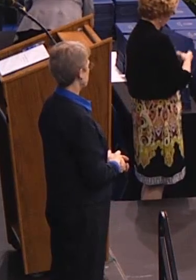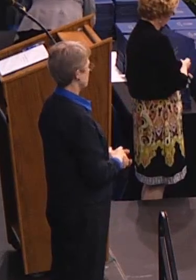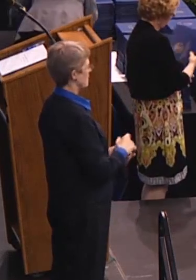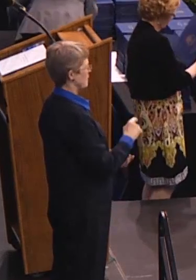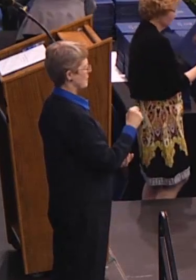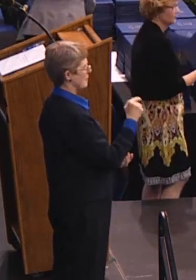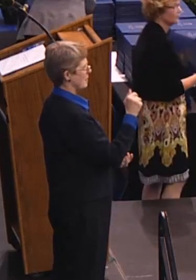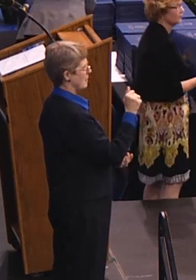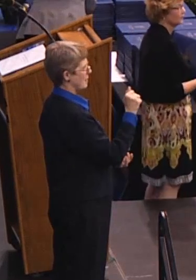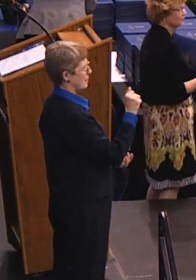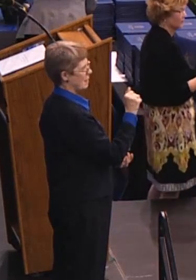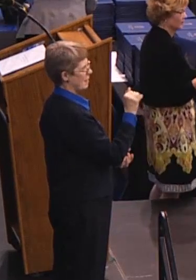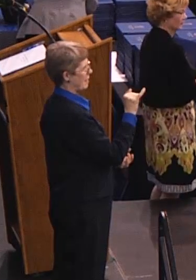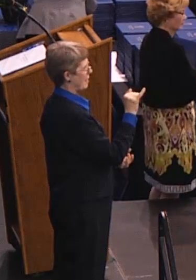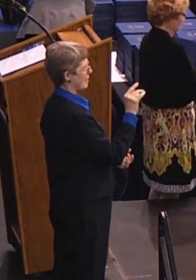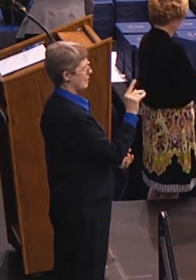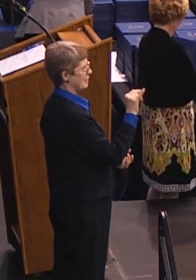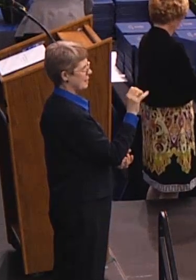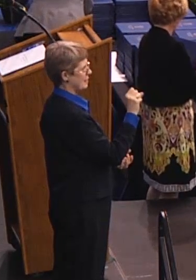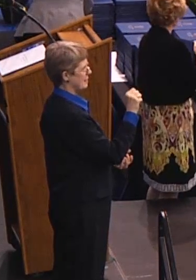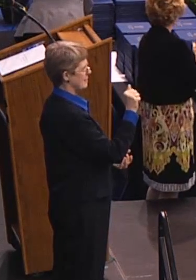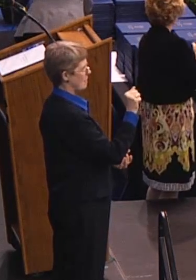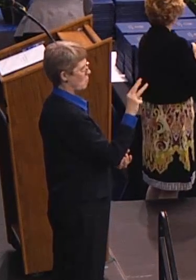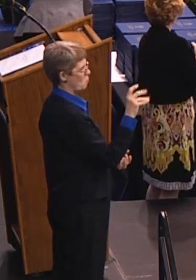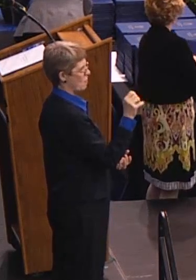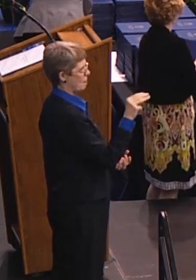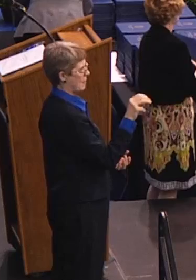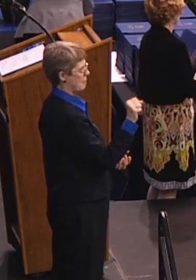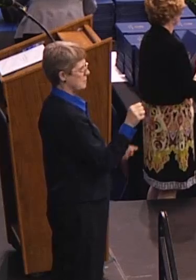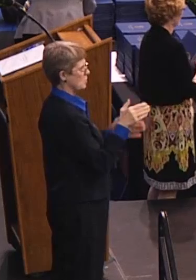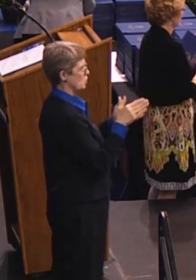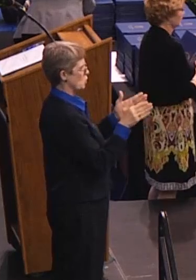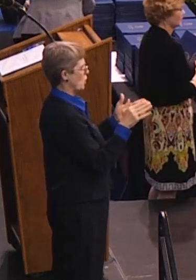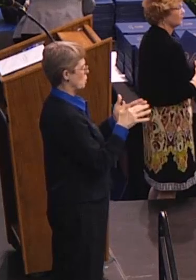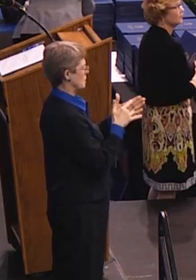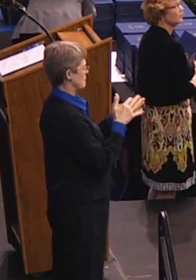Tykesa R. Williams, General Studies.